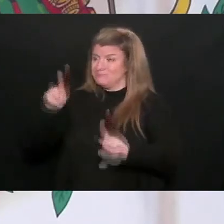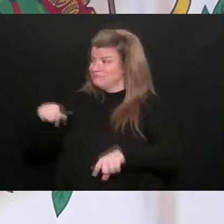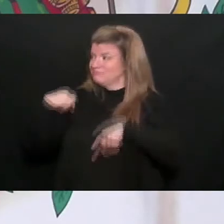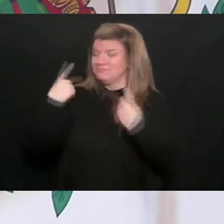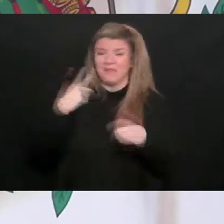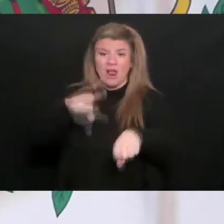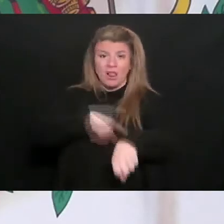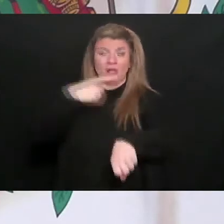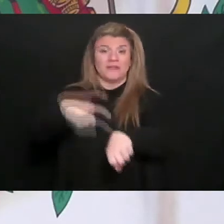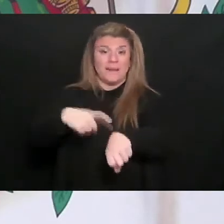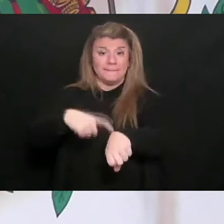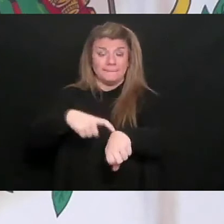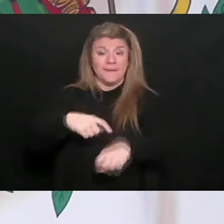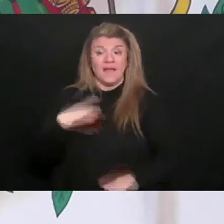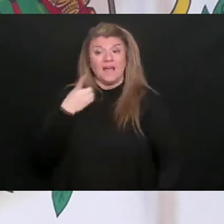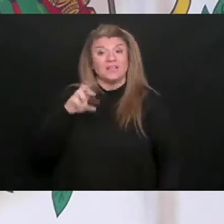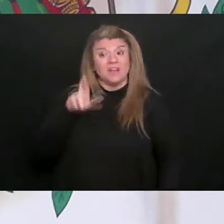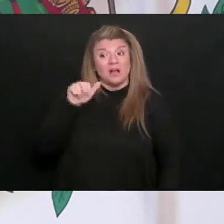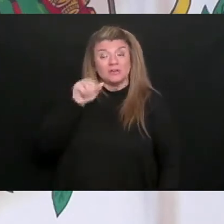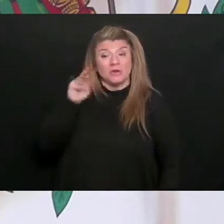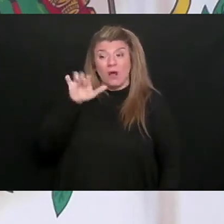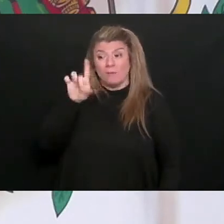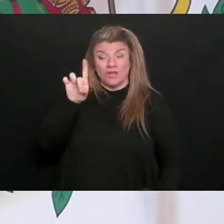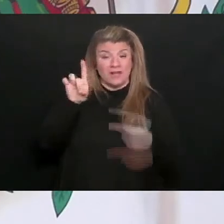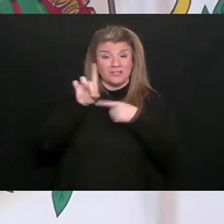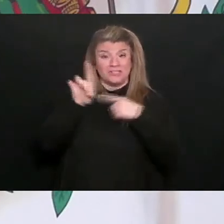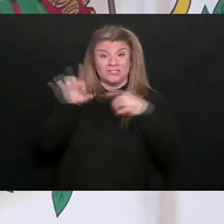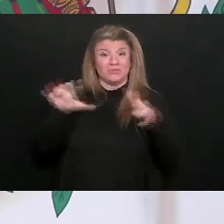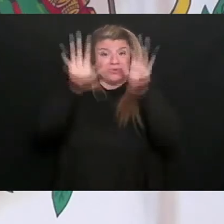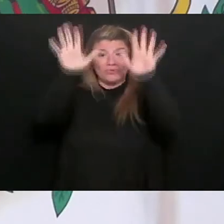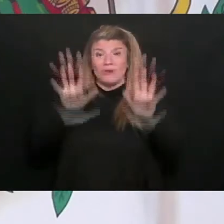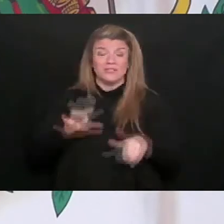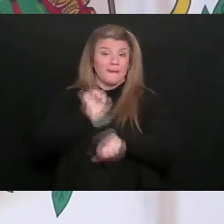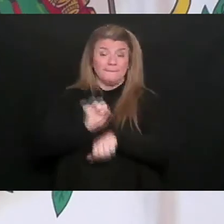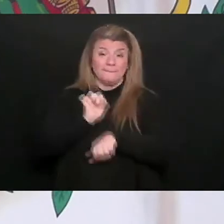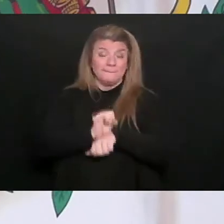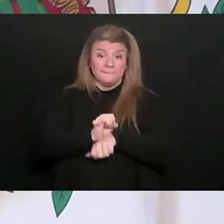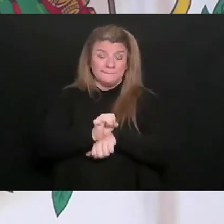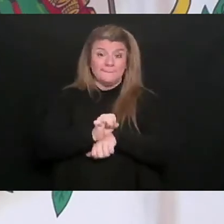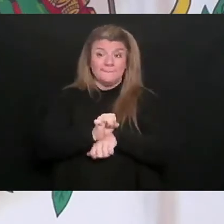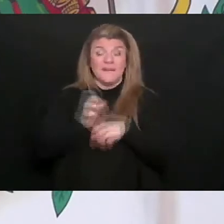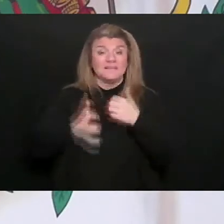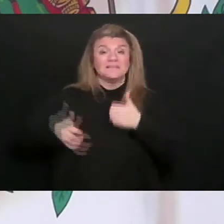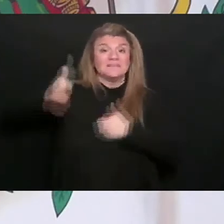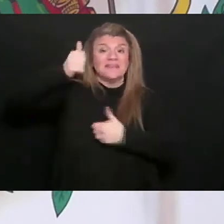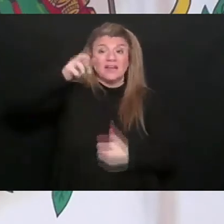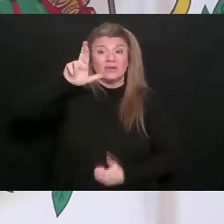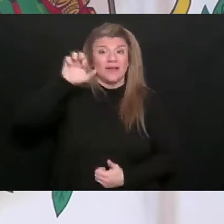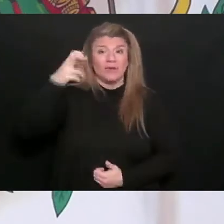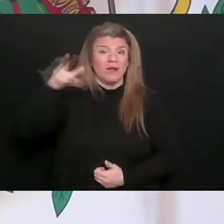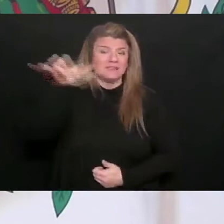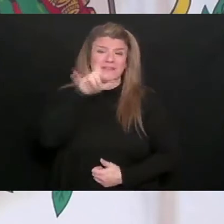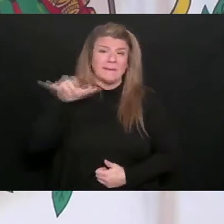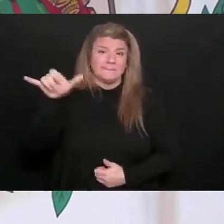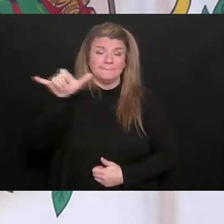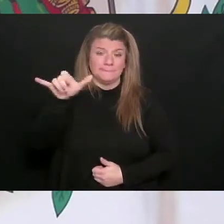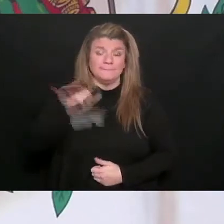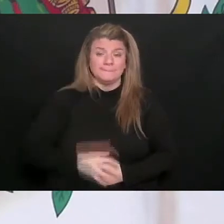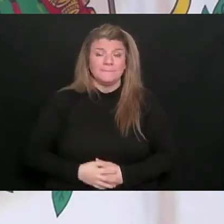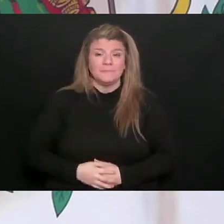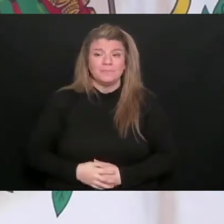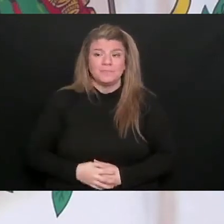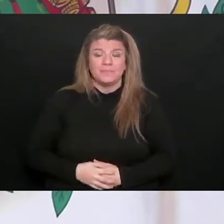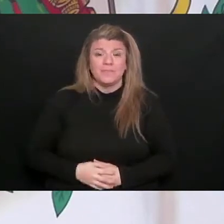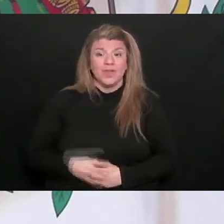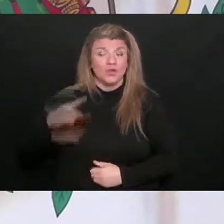just heard from Dr. Amjad, who's doing an incredible job, and Secretary Kraus, the same thing. You hear it